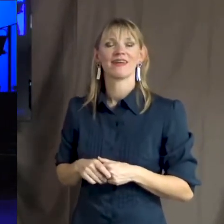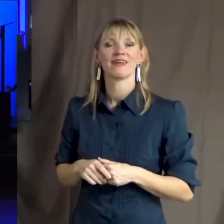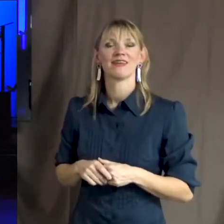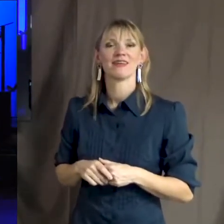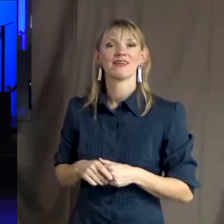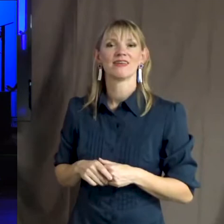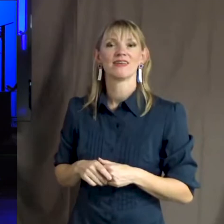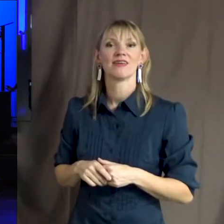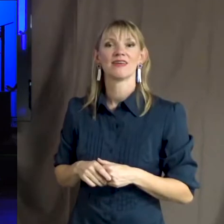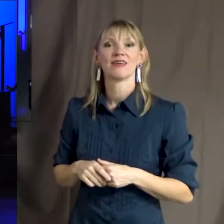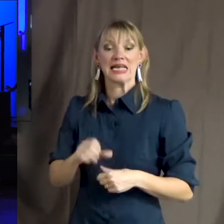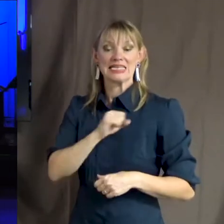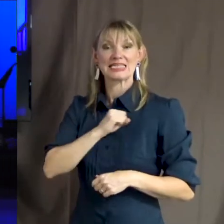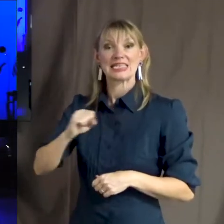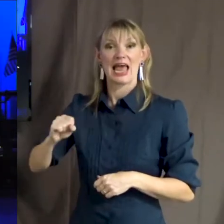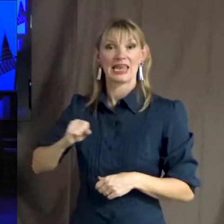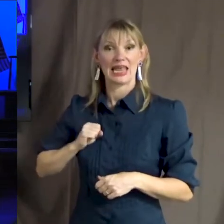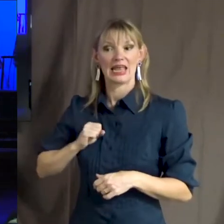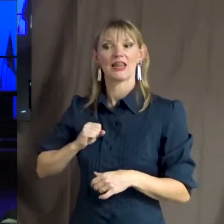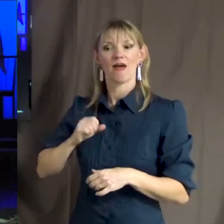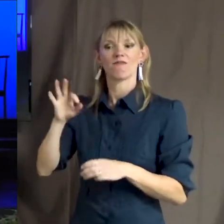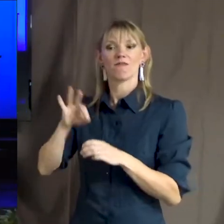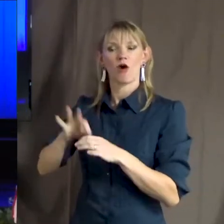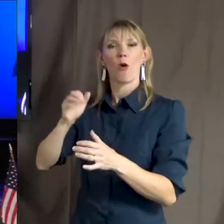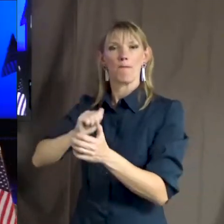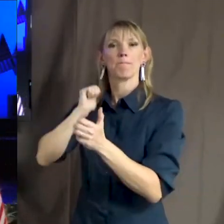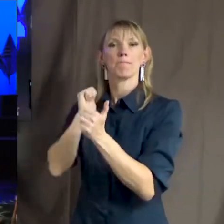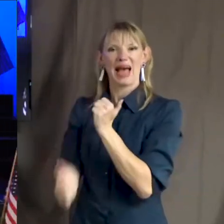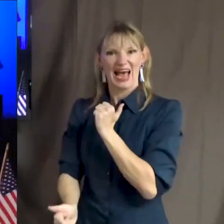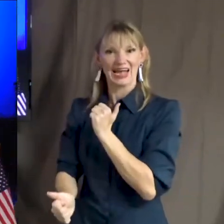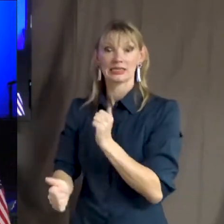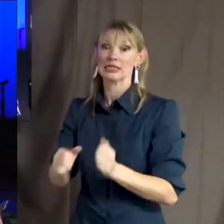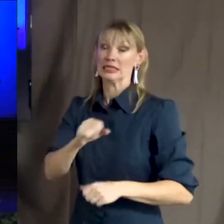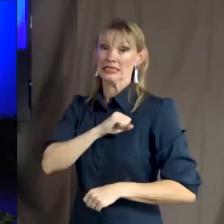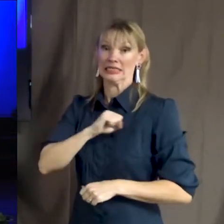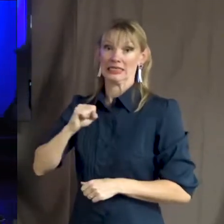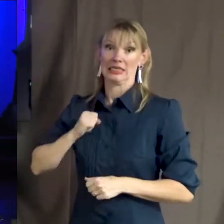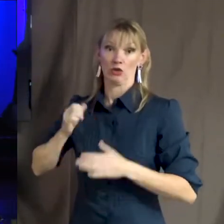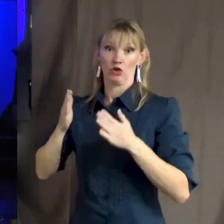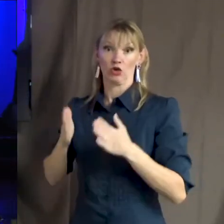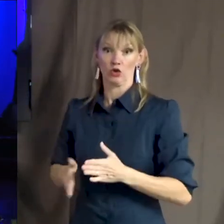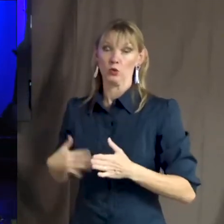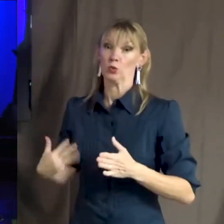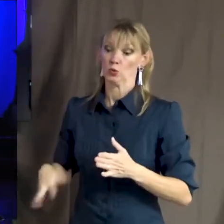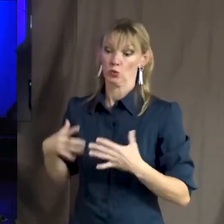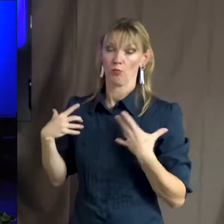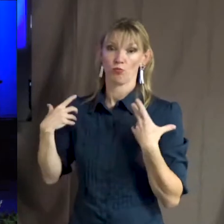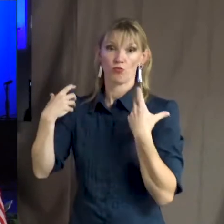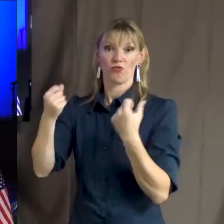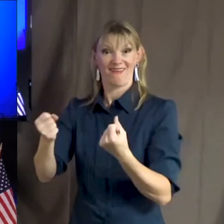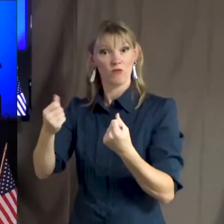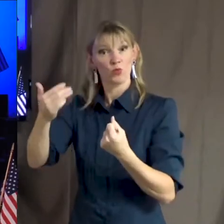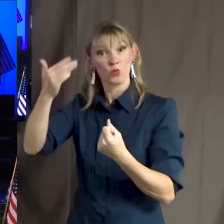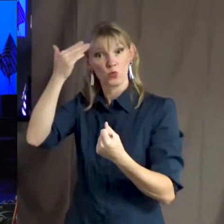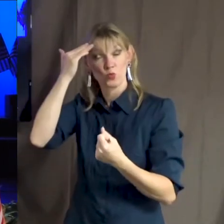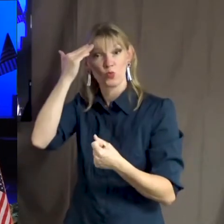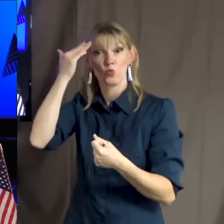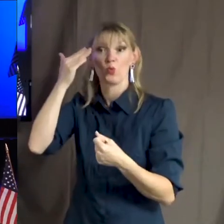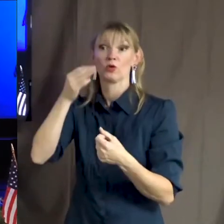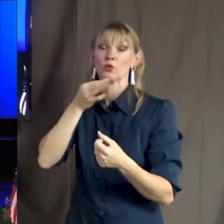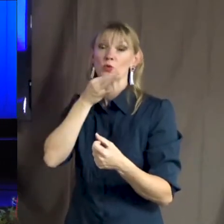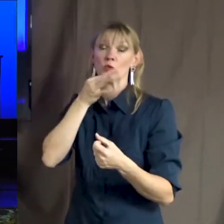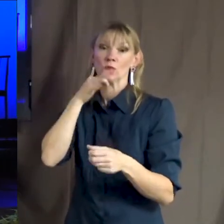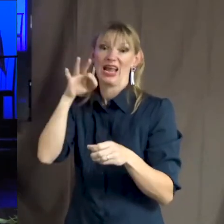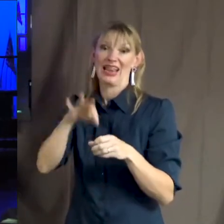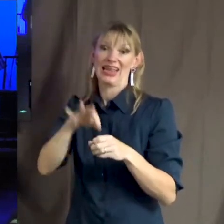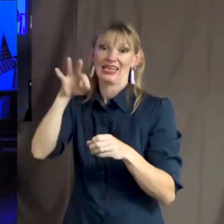The Senate would vote to pass the resolution. These were brave senators knowing that it was coming up on an election year and they probably